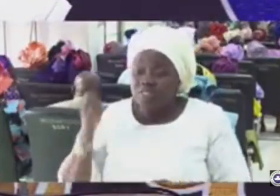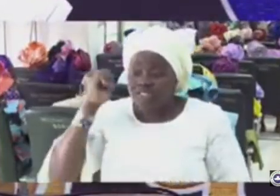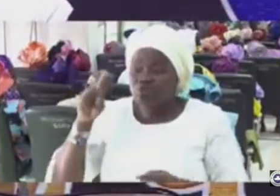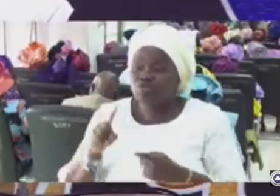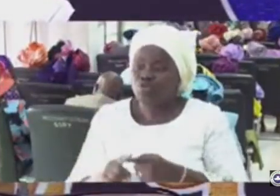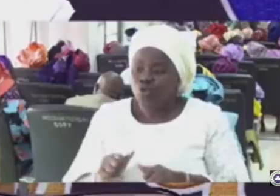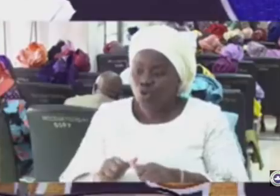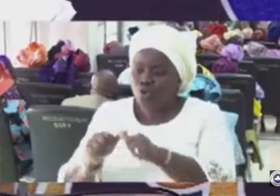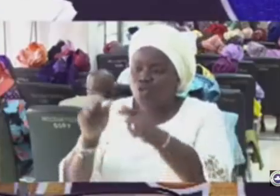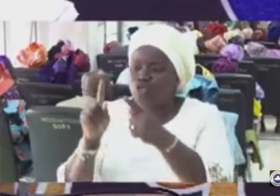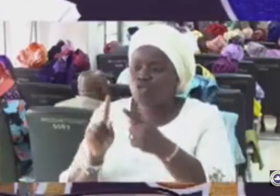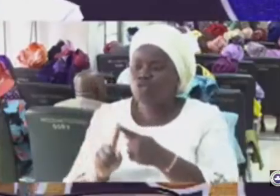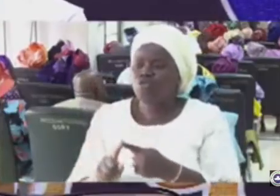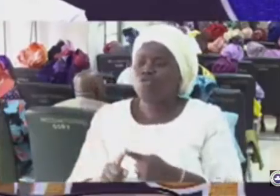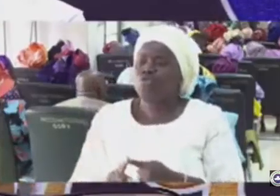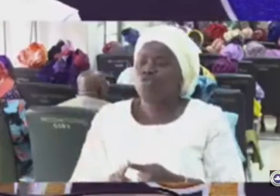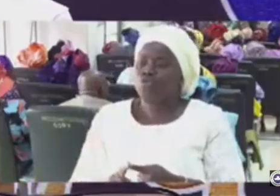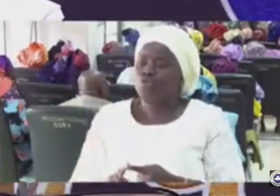know how many enemies you have?